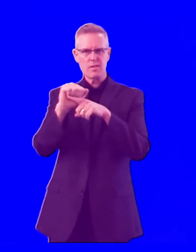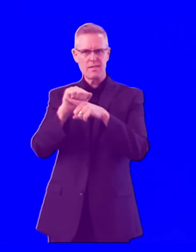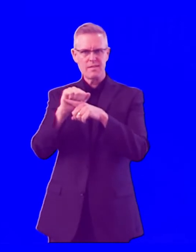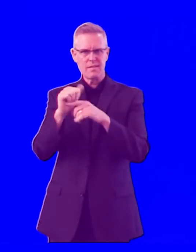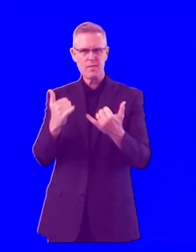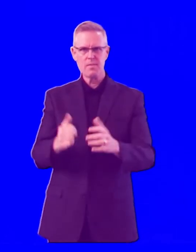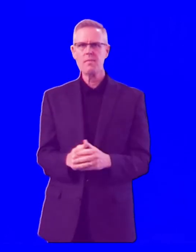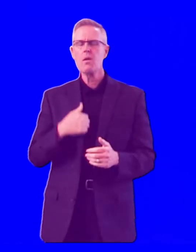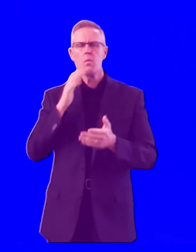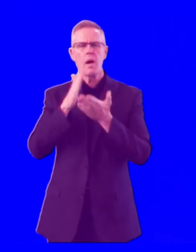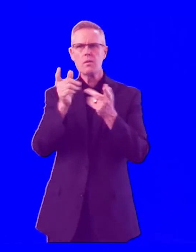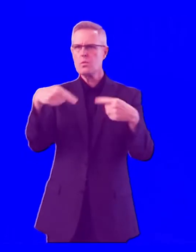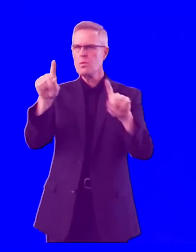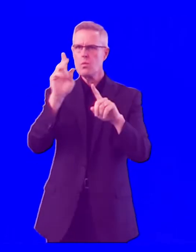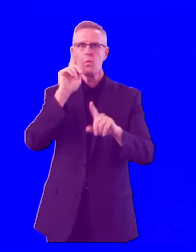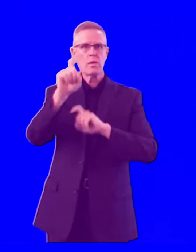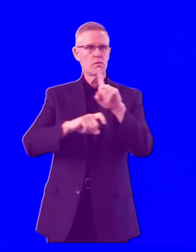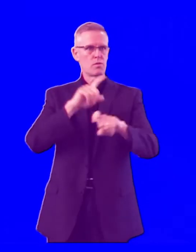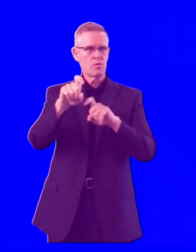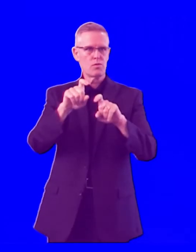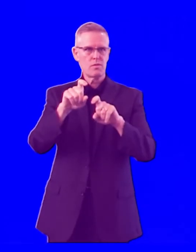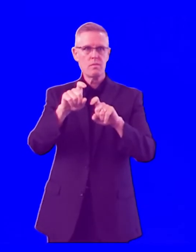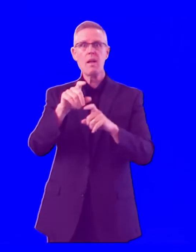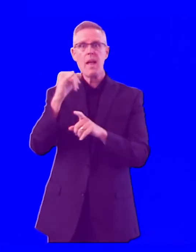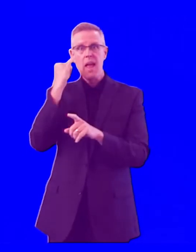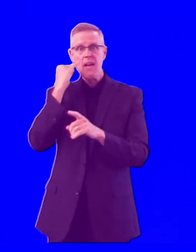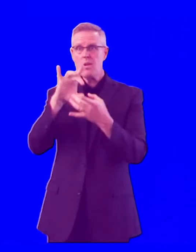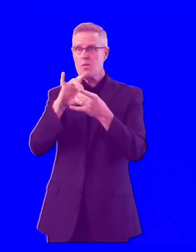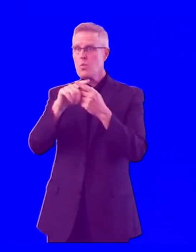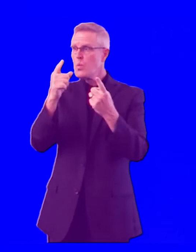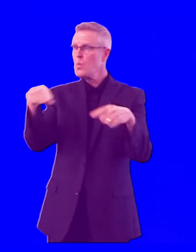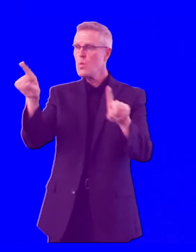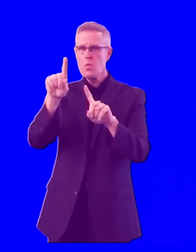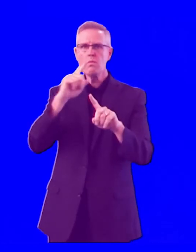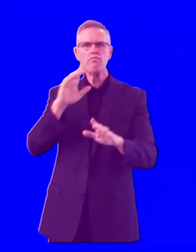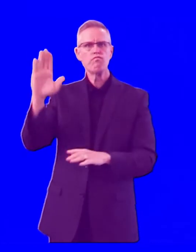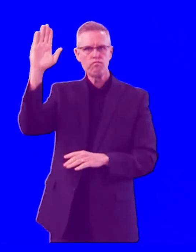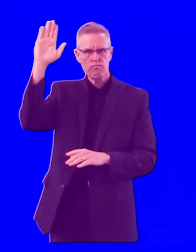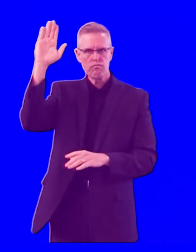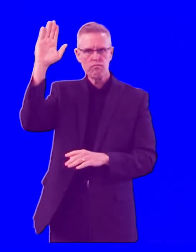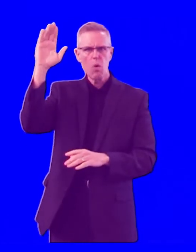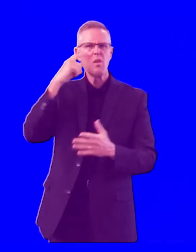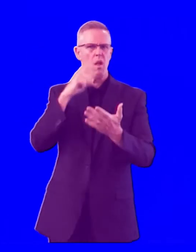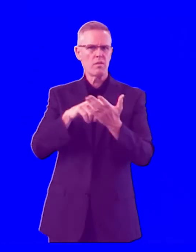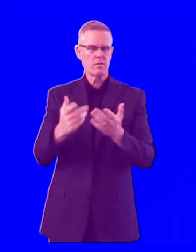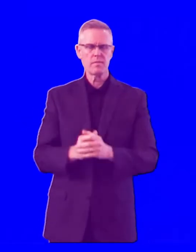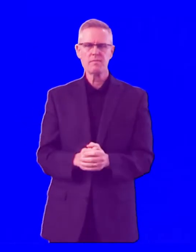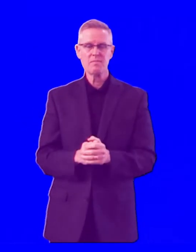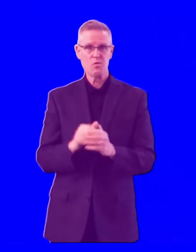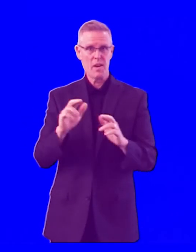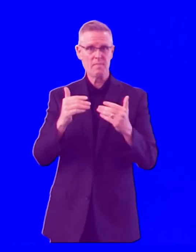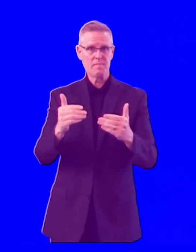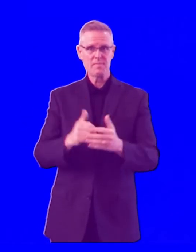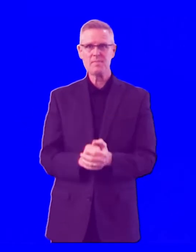exercise. I'm going to ask all of you a series of questions, and if they pertain to you, simply raise your hand or acknowledge. Here